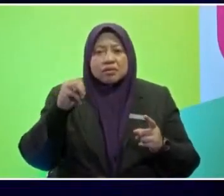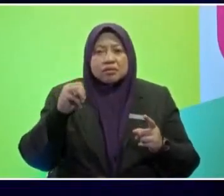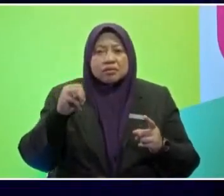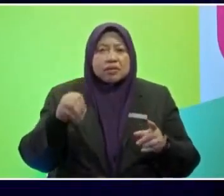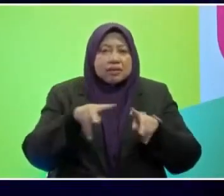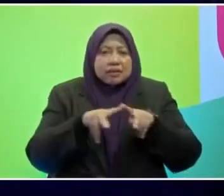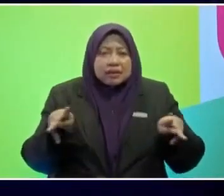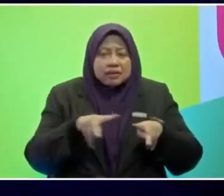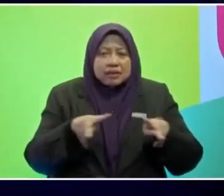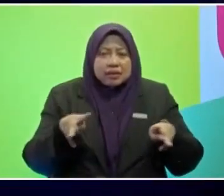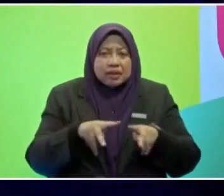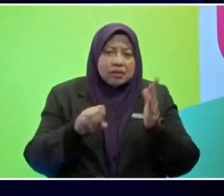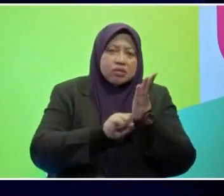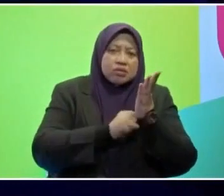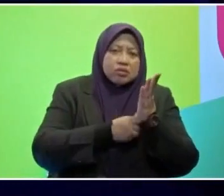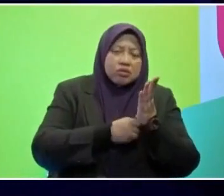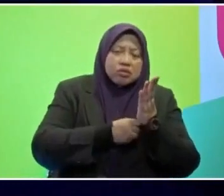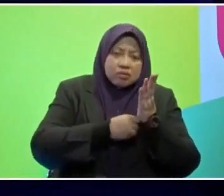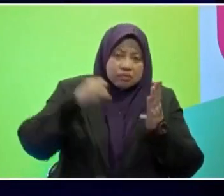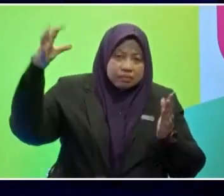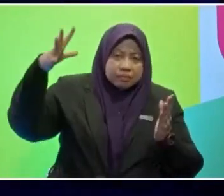the light source is increased to